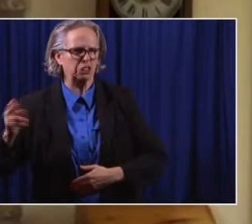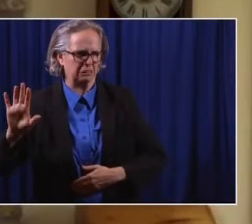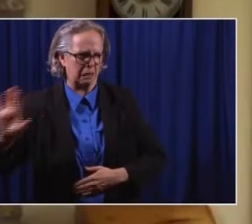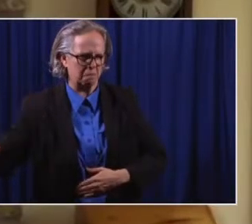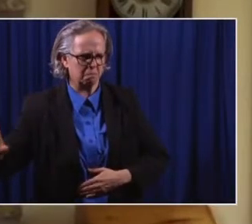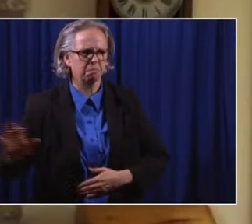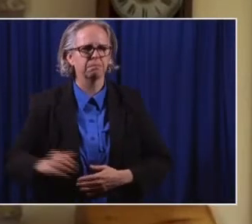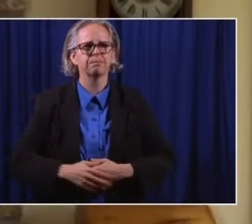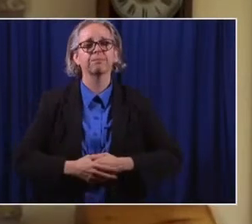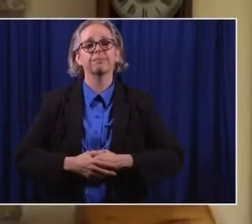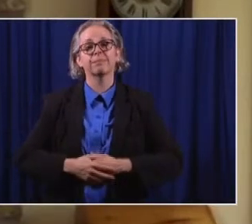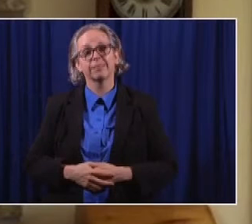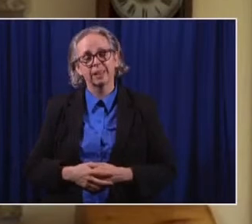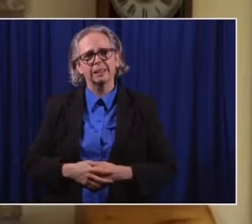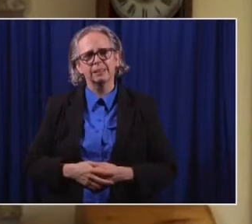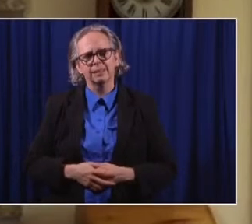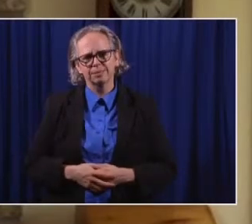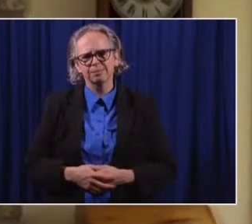color-coded by county.